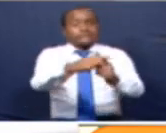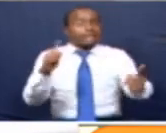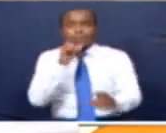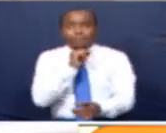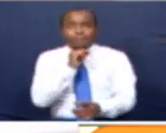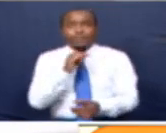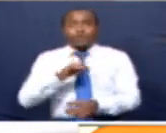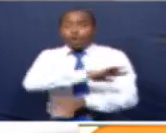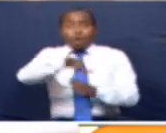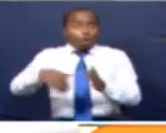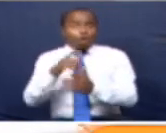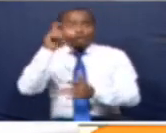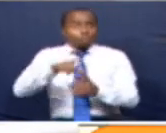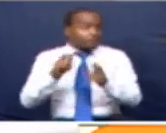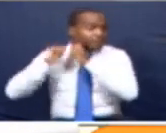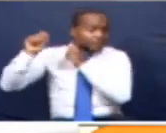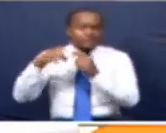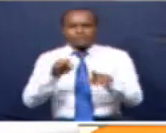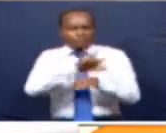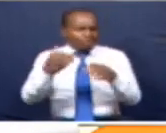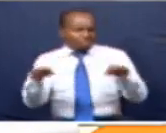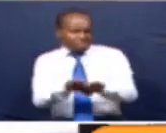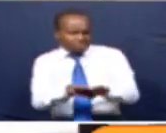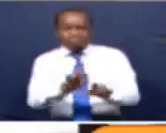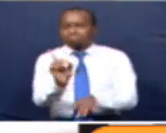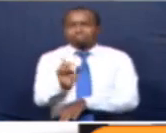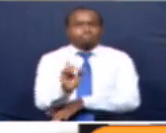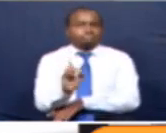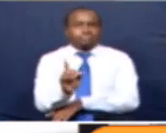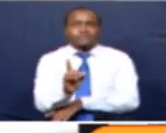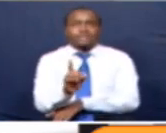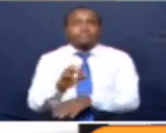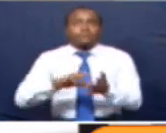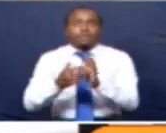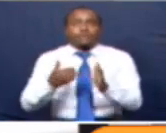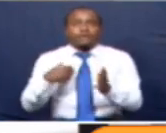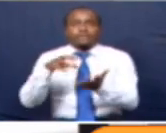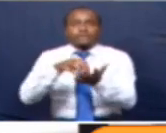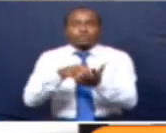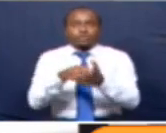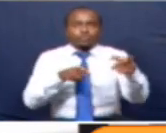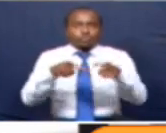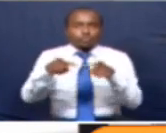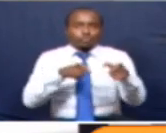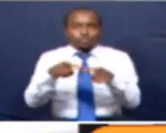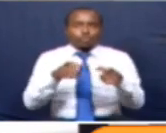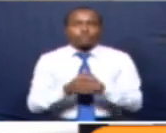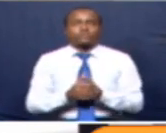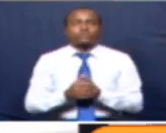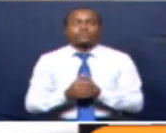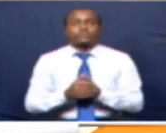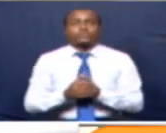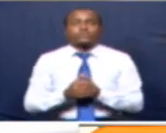not all murders that are similar or identical, and several circumstances would mitigate probably the sentence that is finally given.